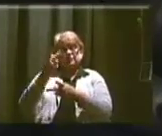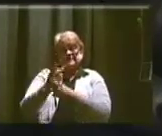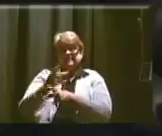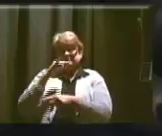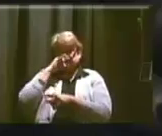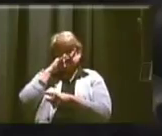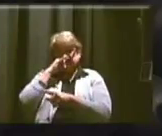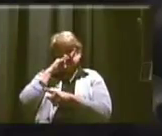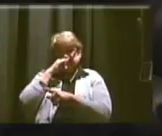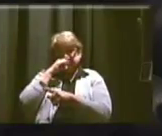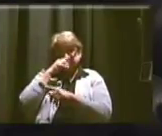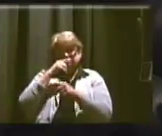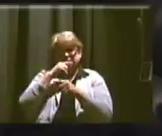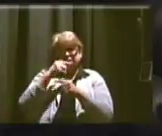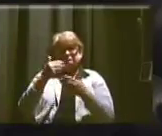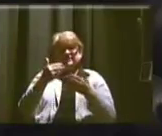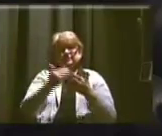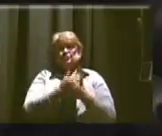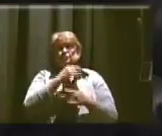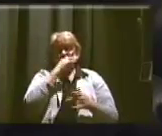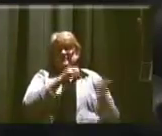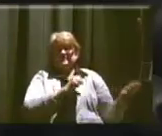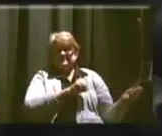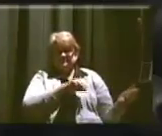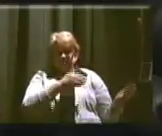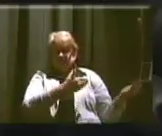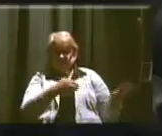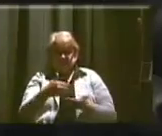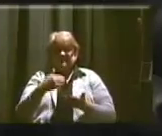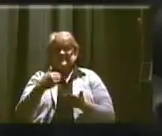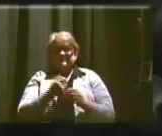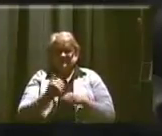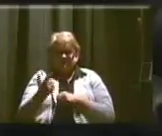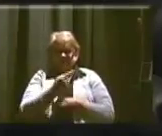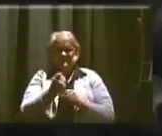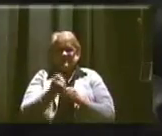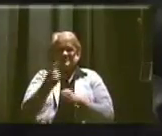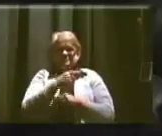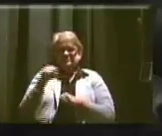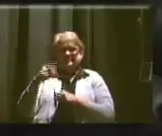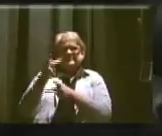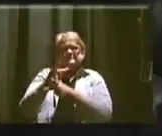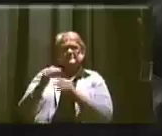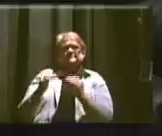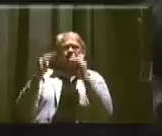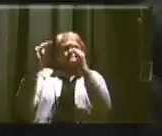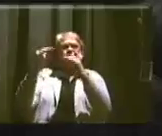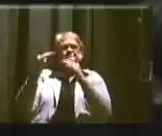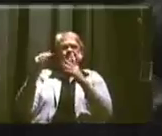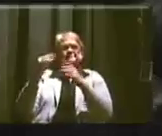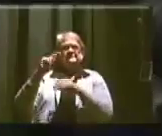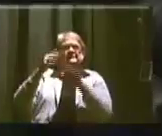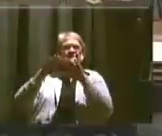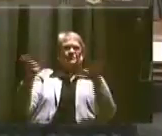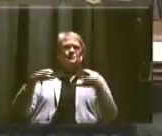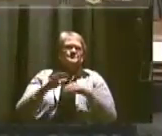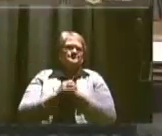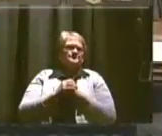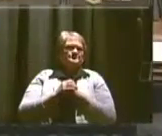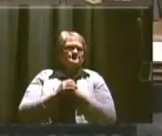think that's a great sign for the work that's been done at Frost. Okay, thank